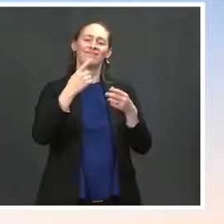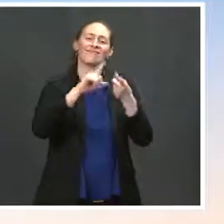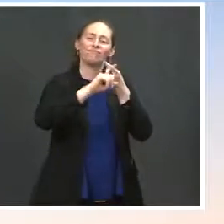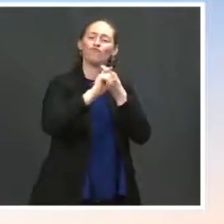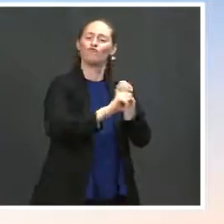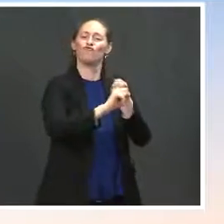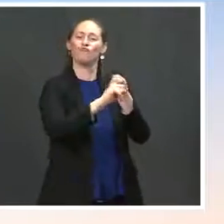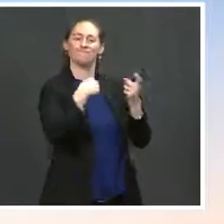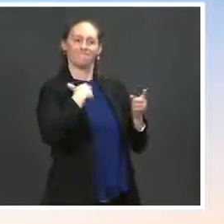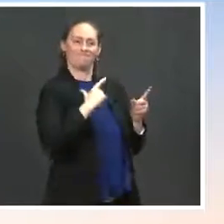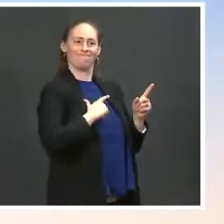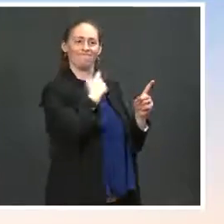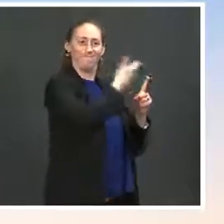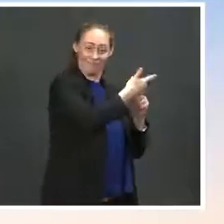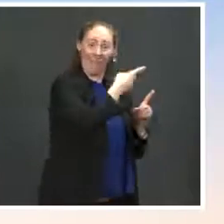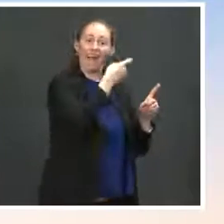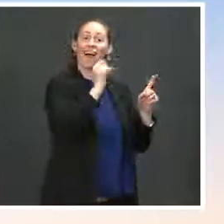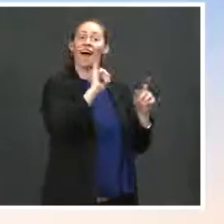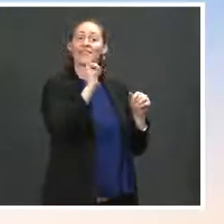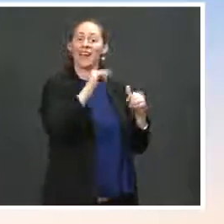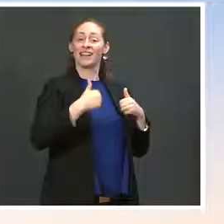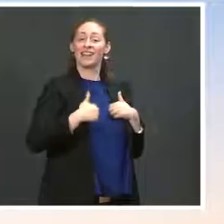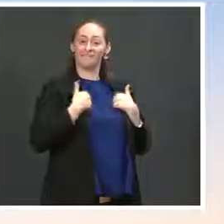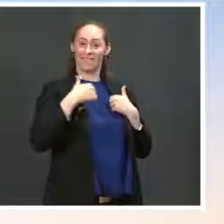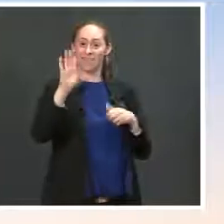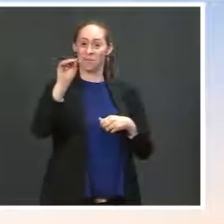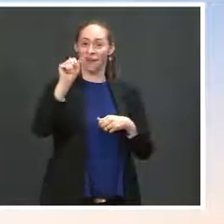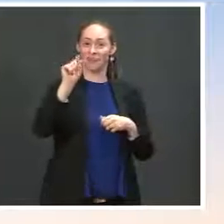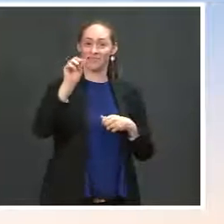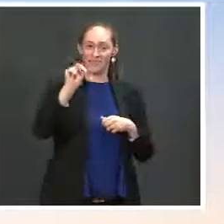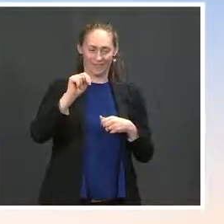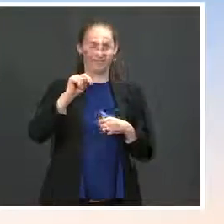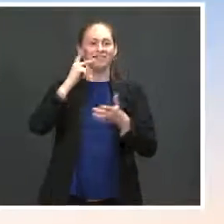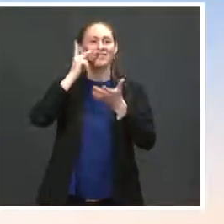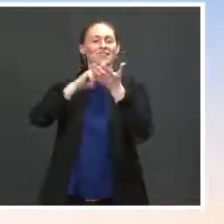Bostonian, Secretary John Kerry. Thank you, Gina.